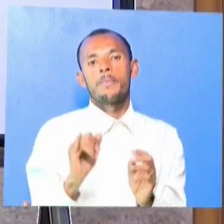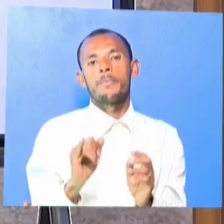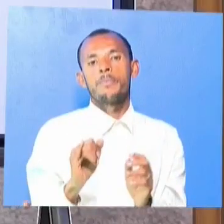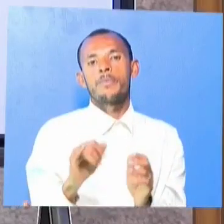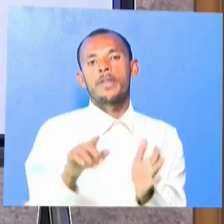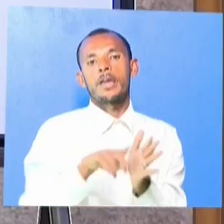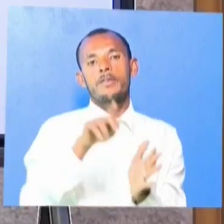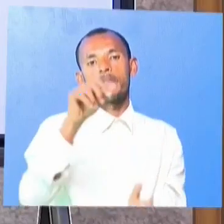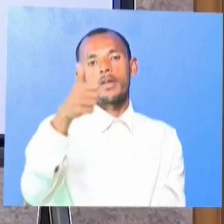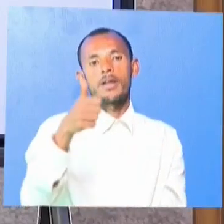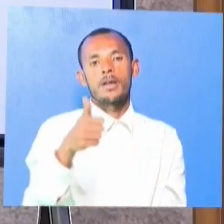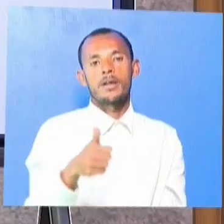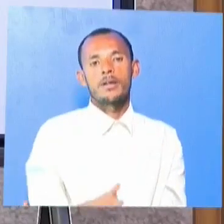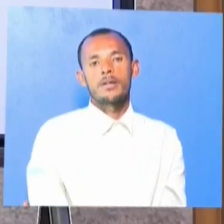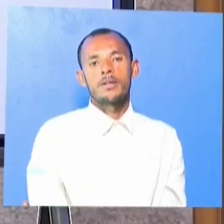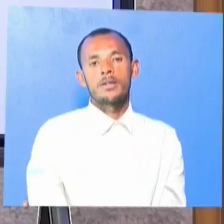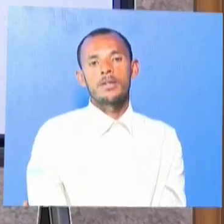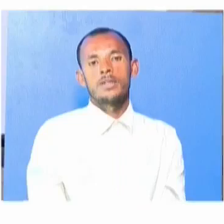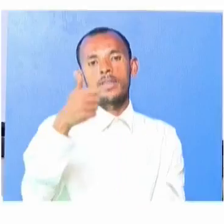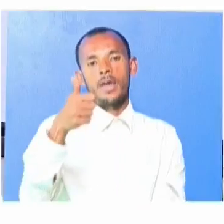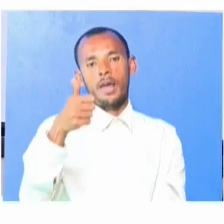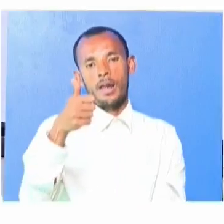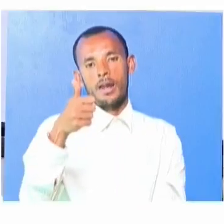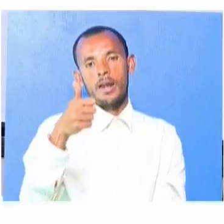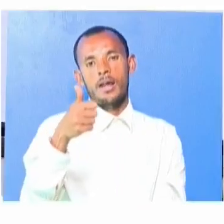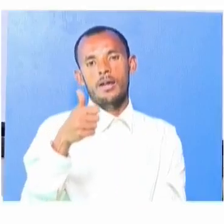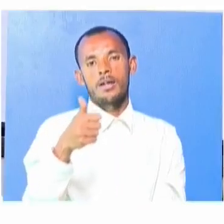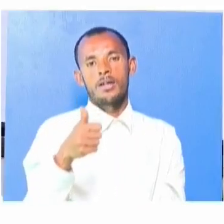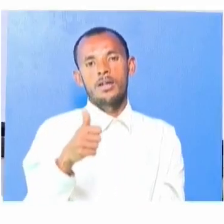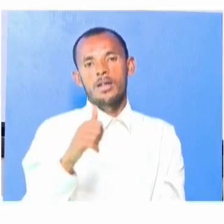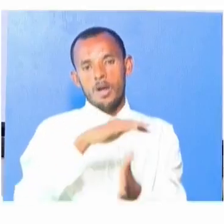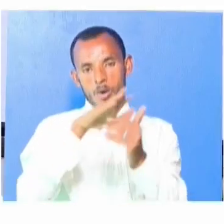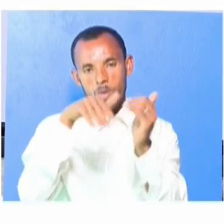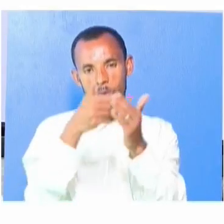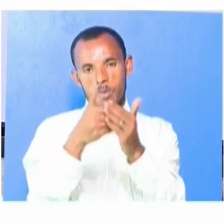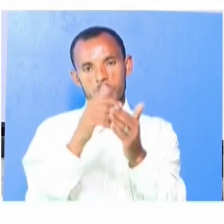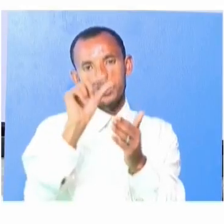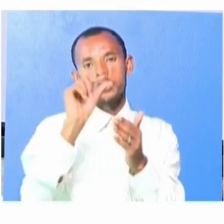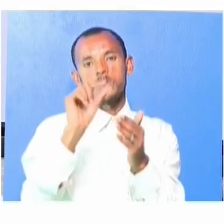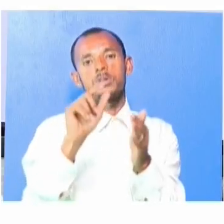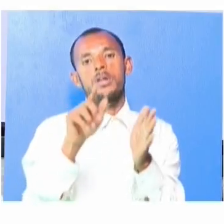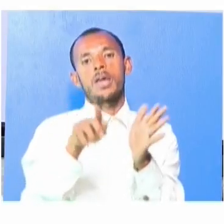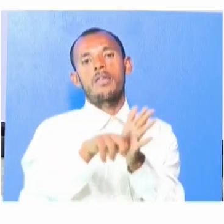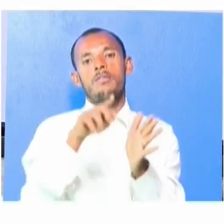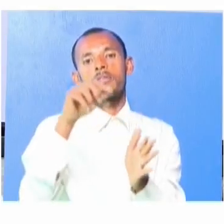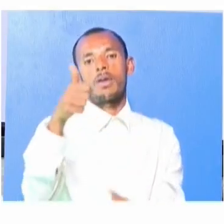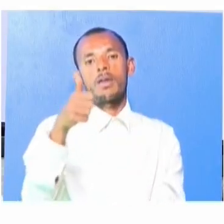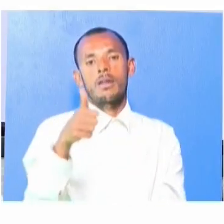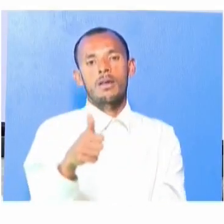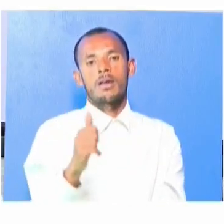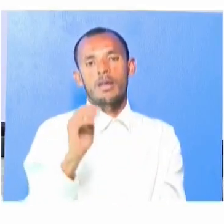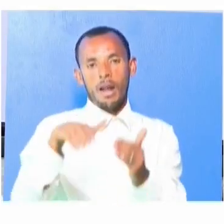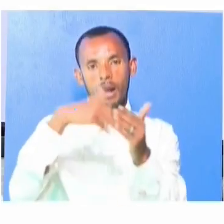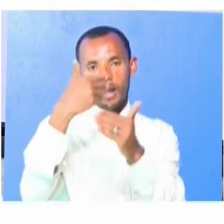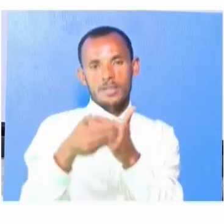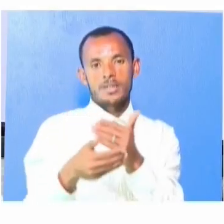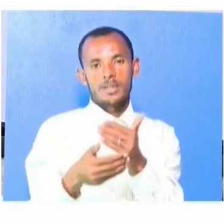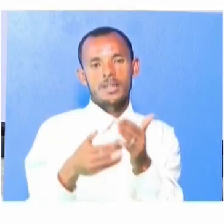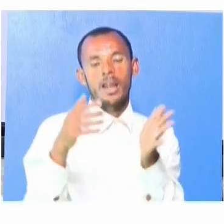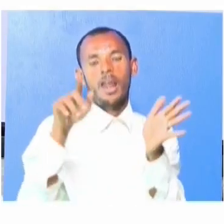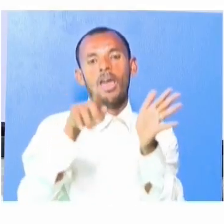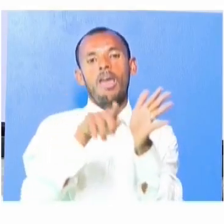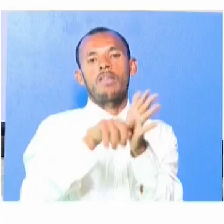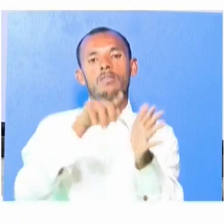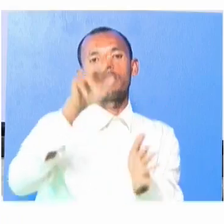is negative 10, so negative 10 is the smallest of all numbers. So next to that is negative